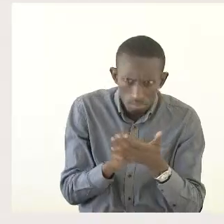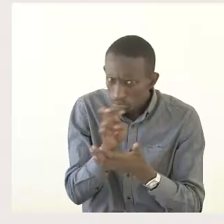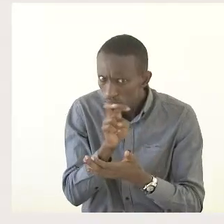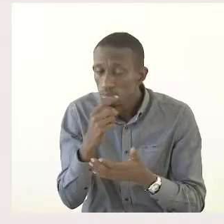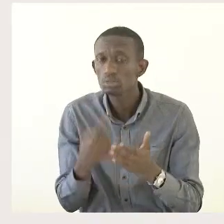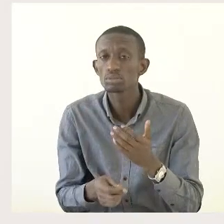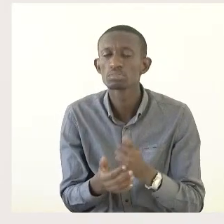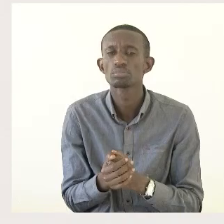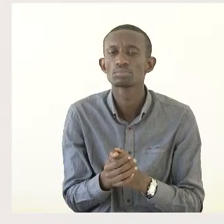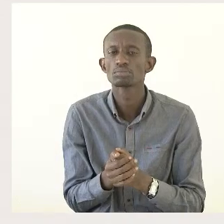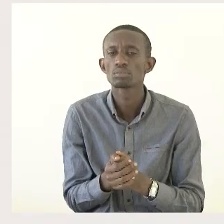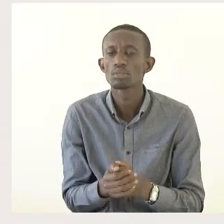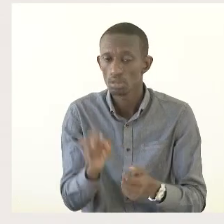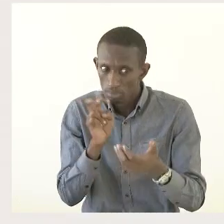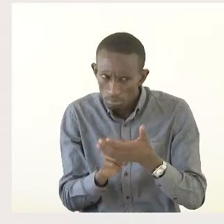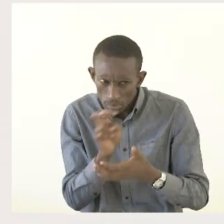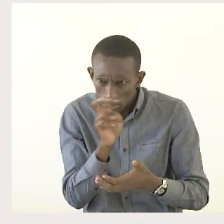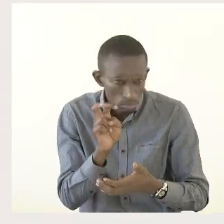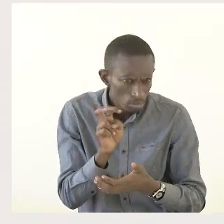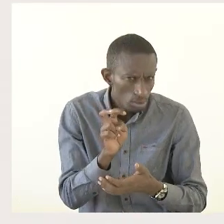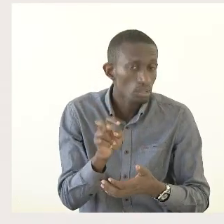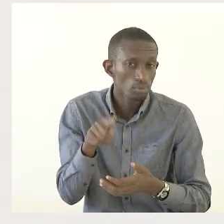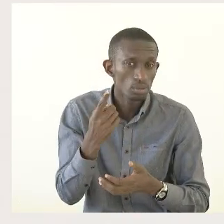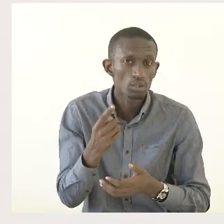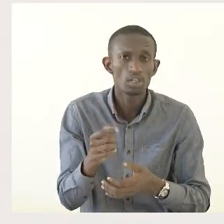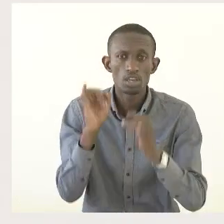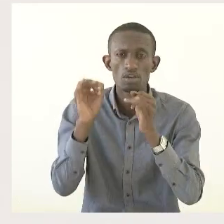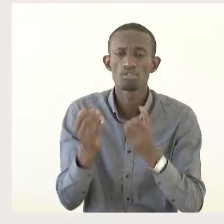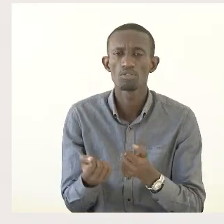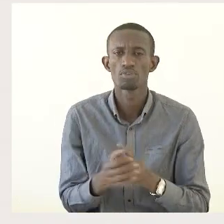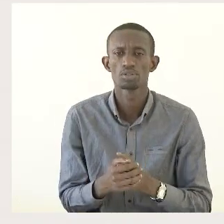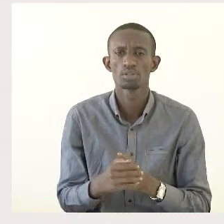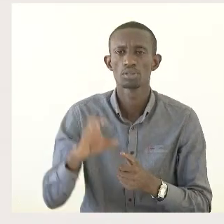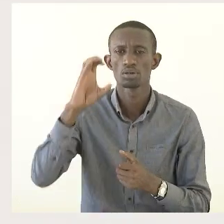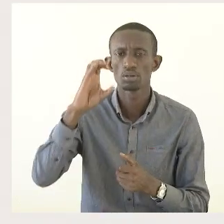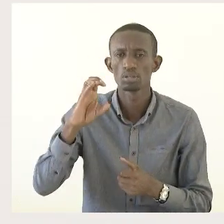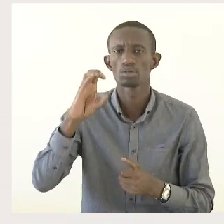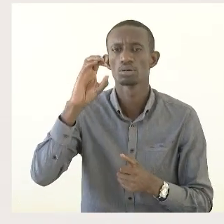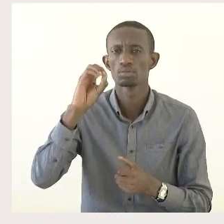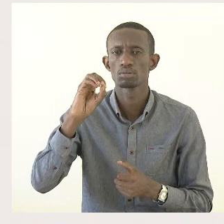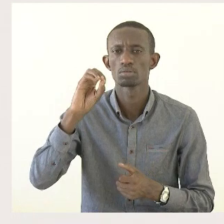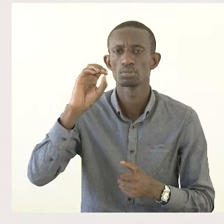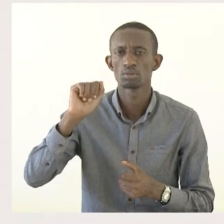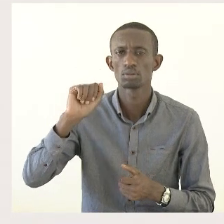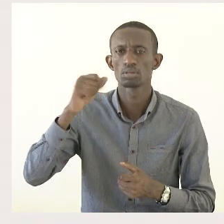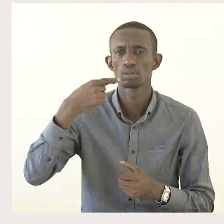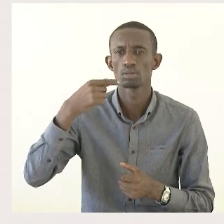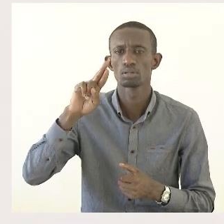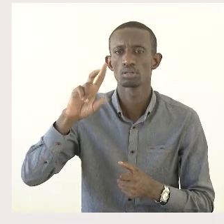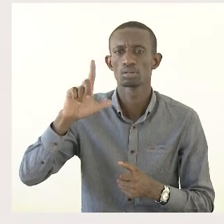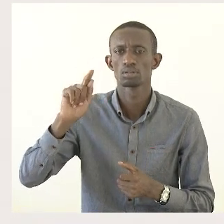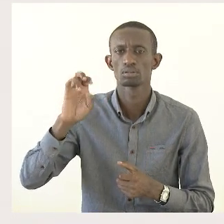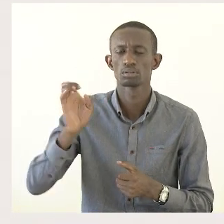observation is here. Once you get what you call a coagulated pink mass appears, automatically that